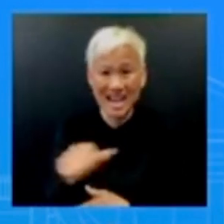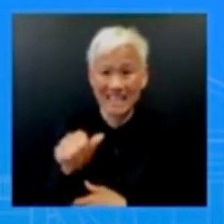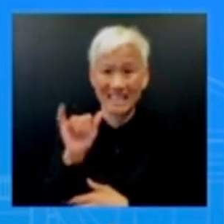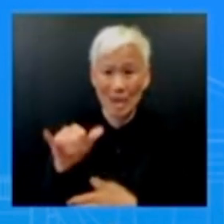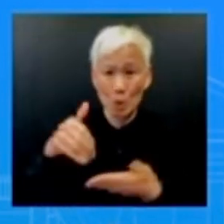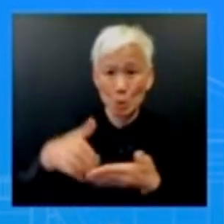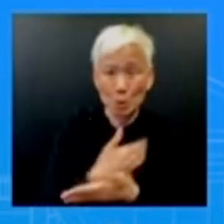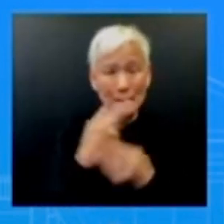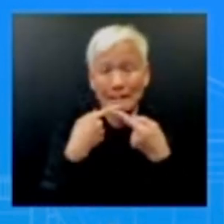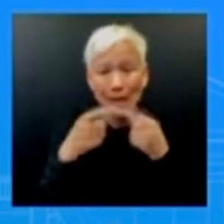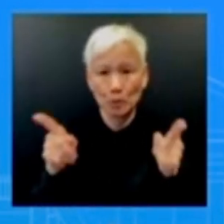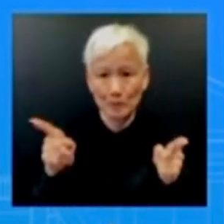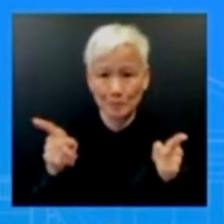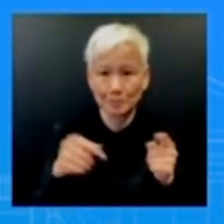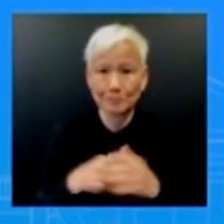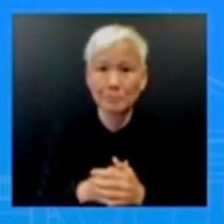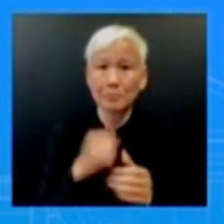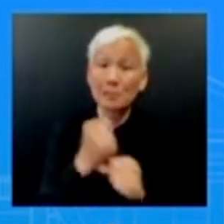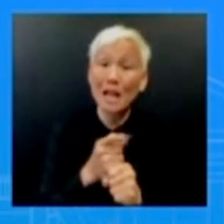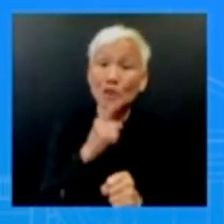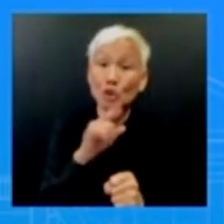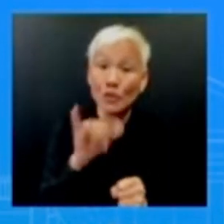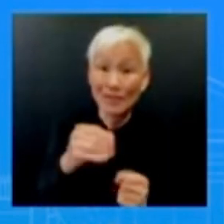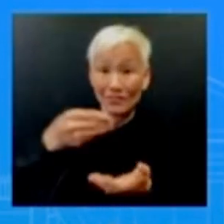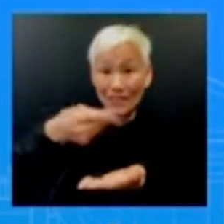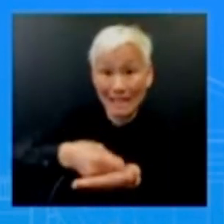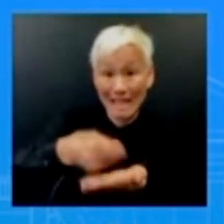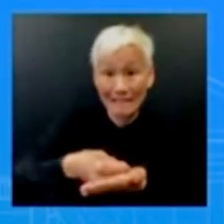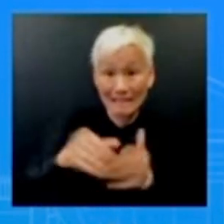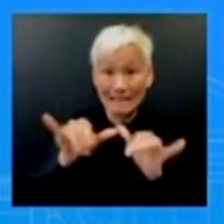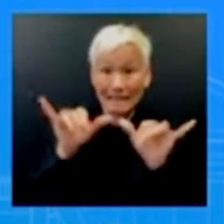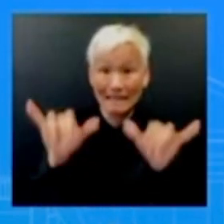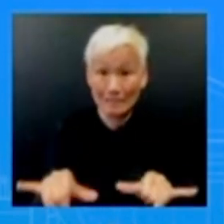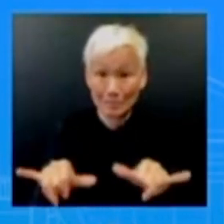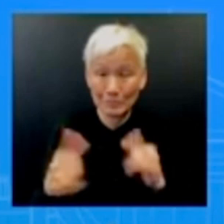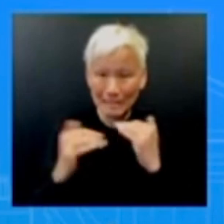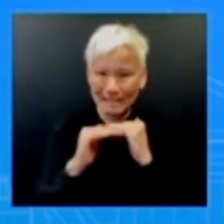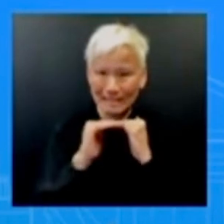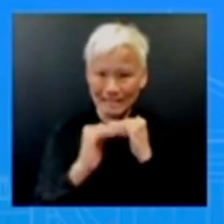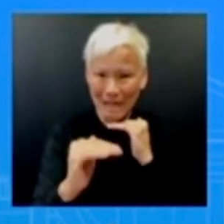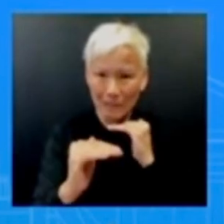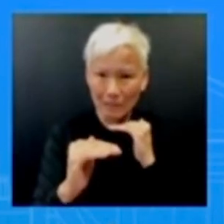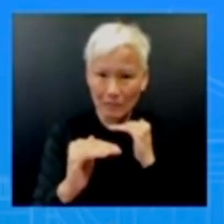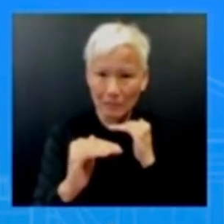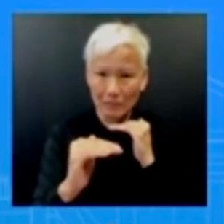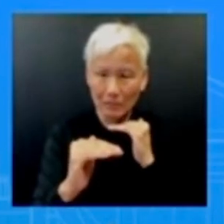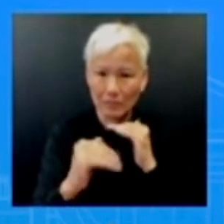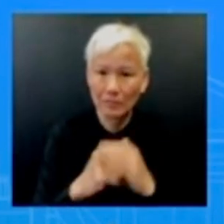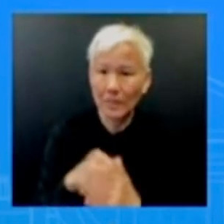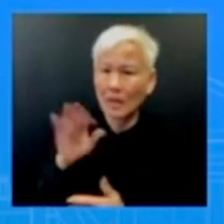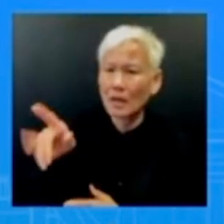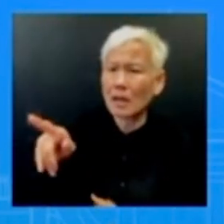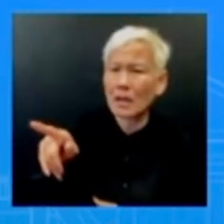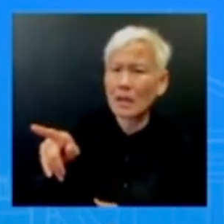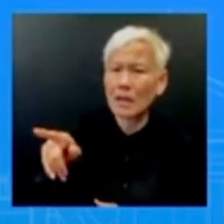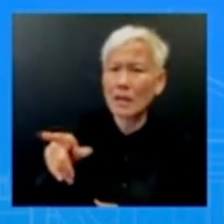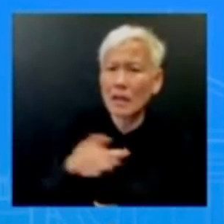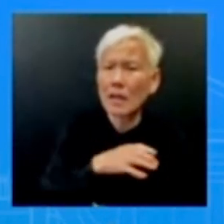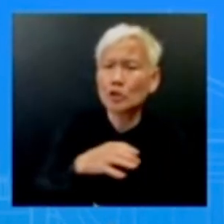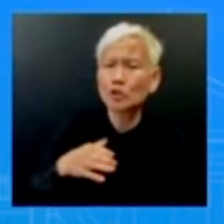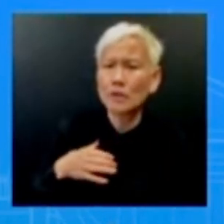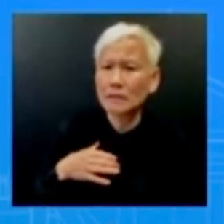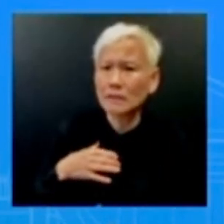sure that our financial system is stable. Briefly on a different topic, Congress has sent the president the COVID origins bill. Does he intend to